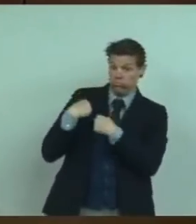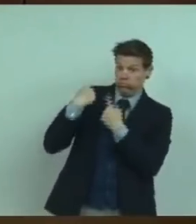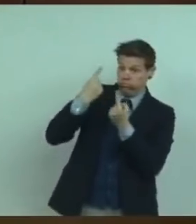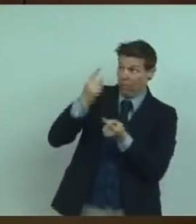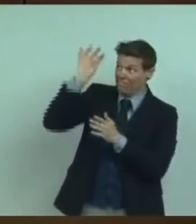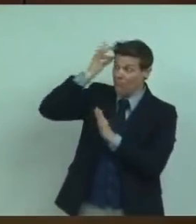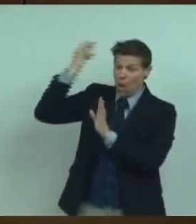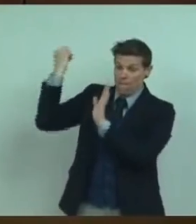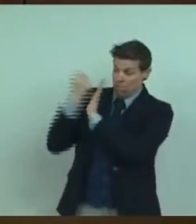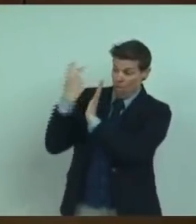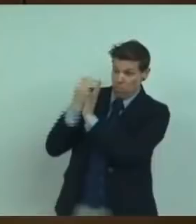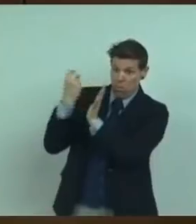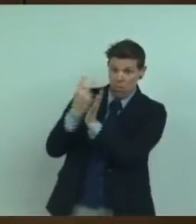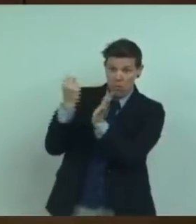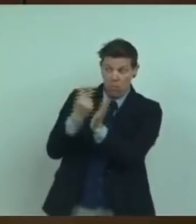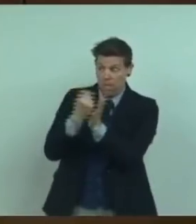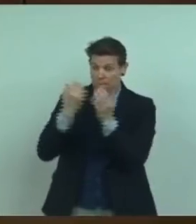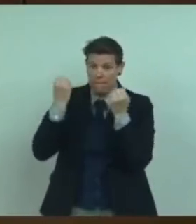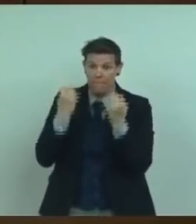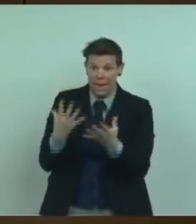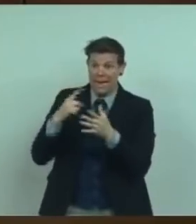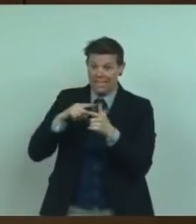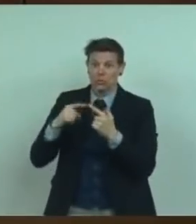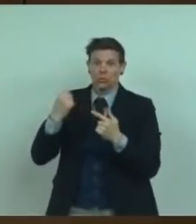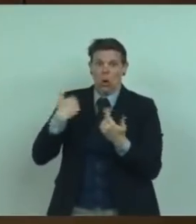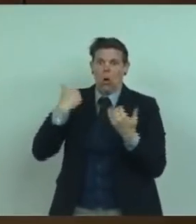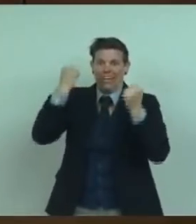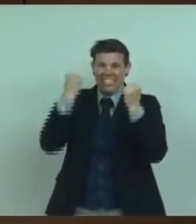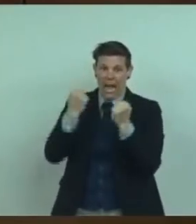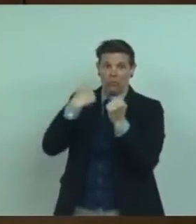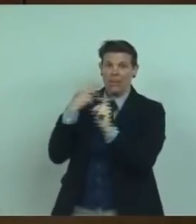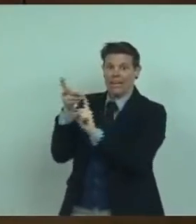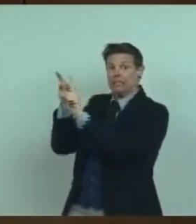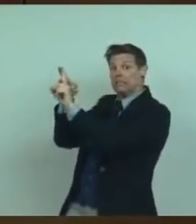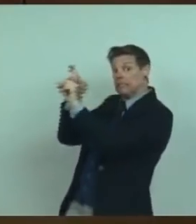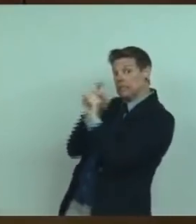nurses in Canada, and I hope to see that opportunity